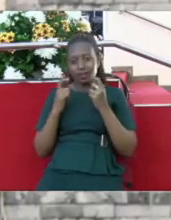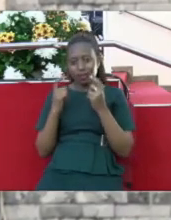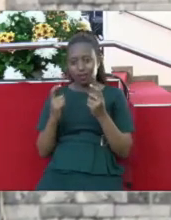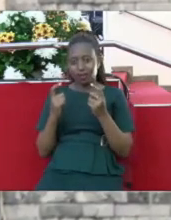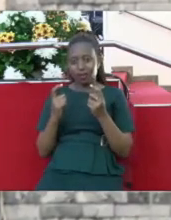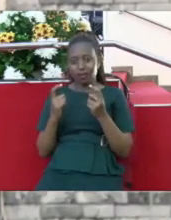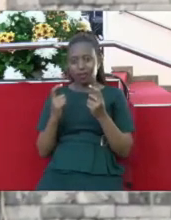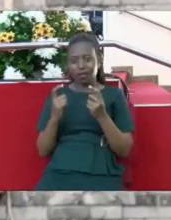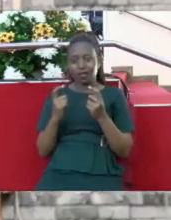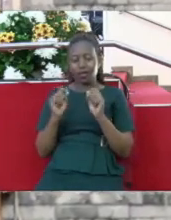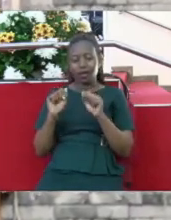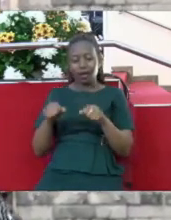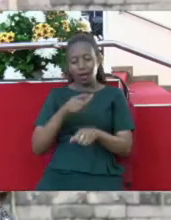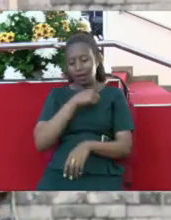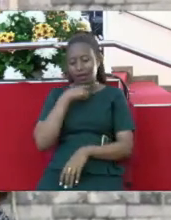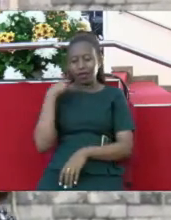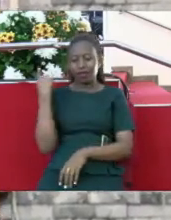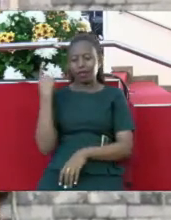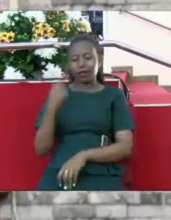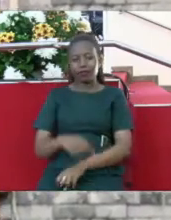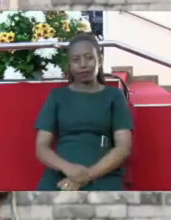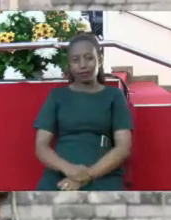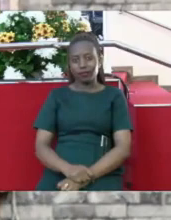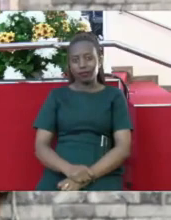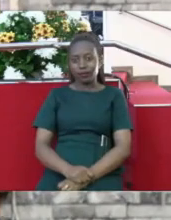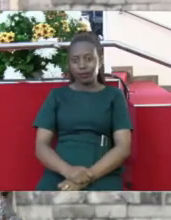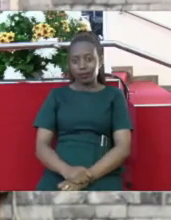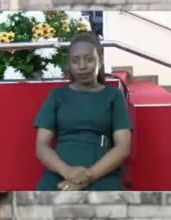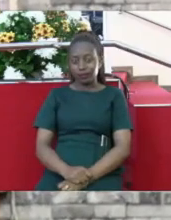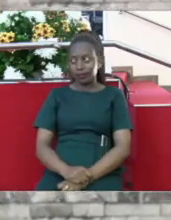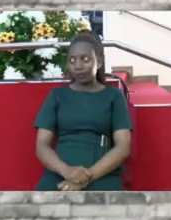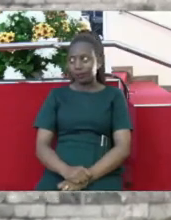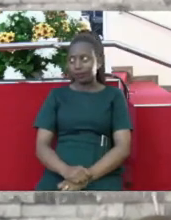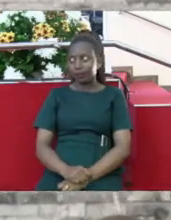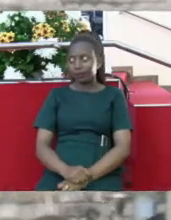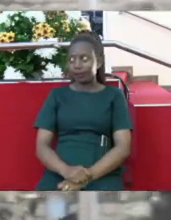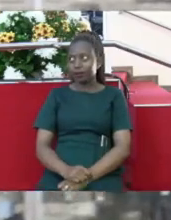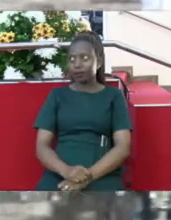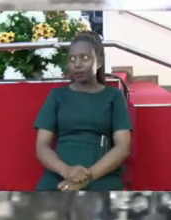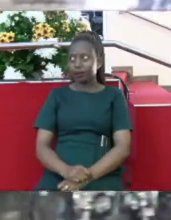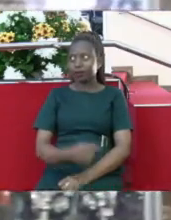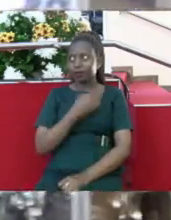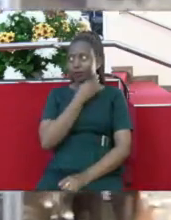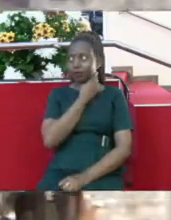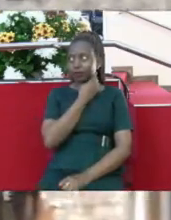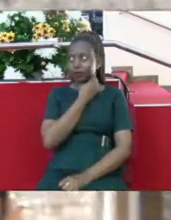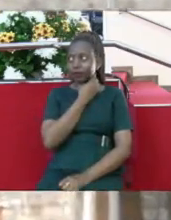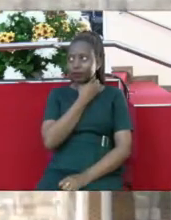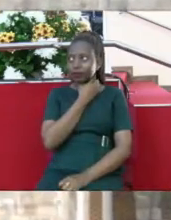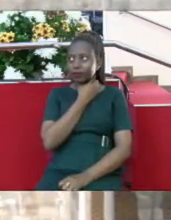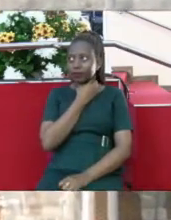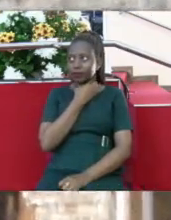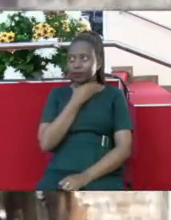a potential to kill. Dhambi ikiruhusiwa iko na nguvu ya kuua. Allow me to say this that niruhusu nikaseme. Scripture forbids